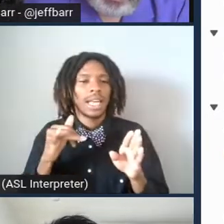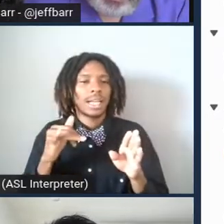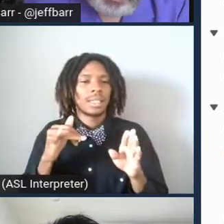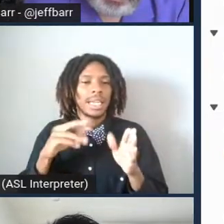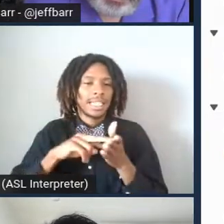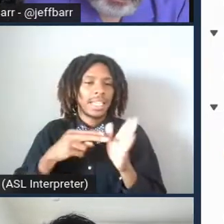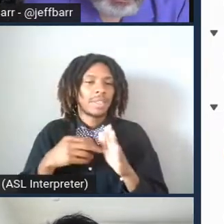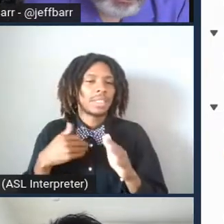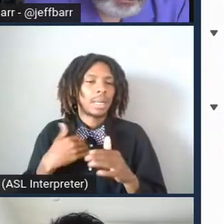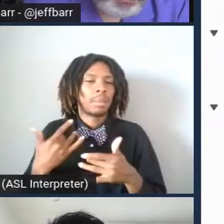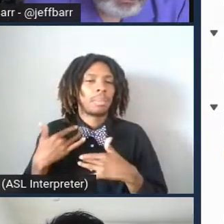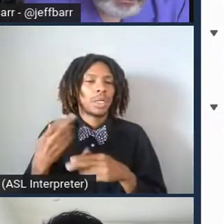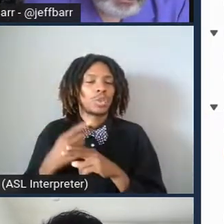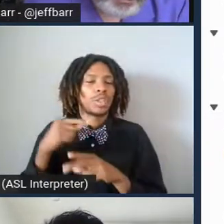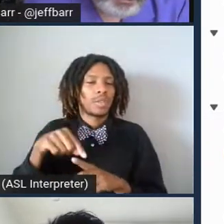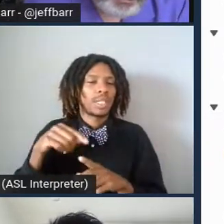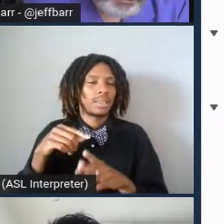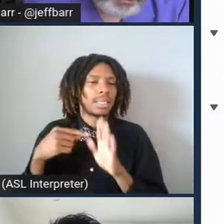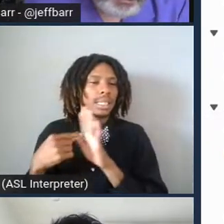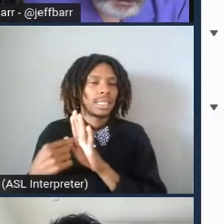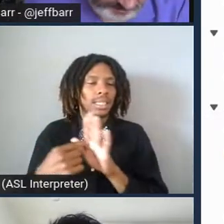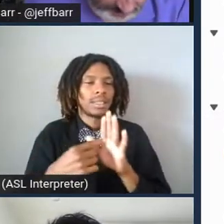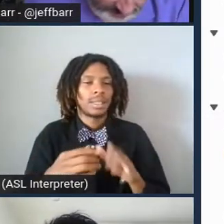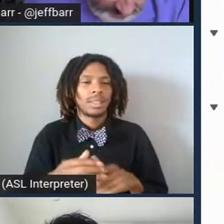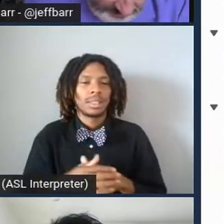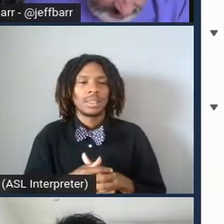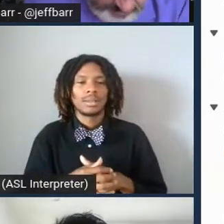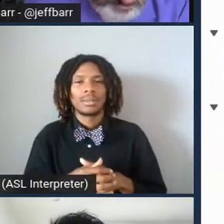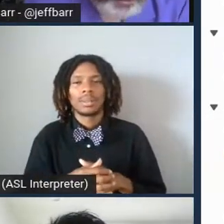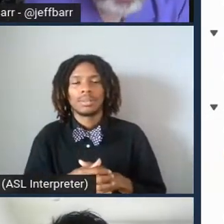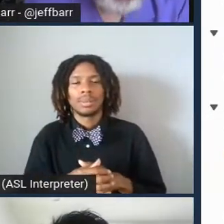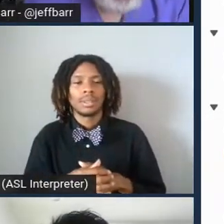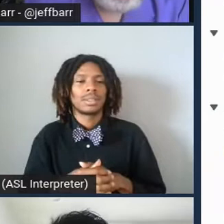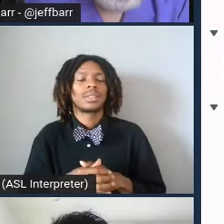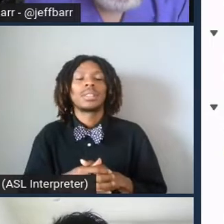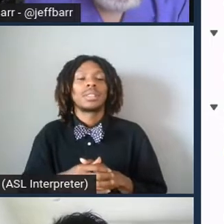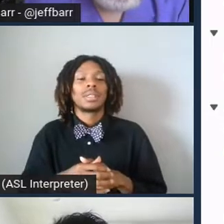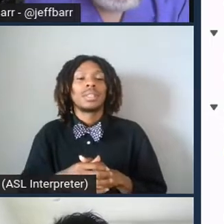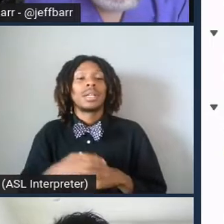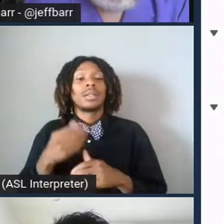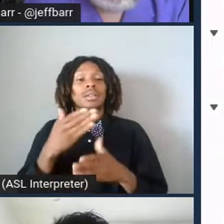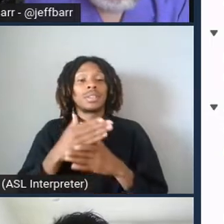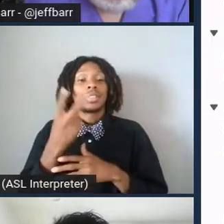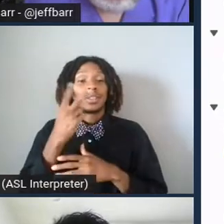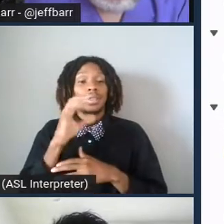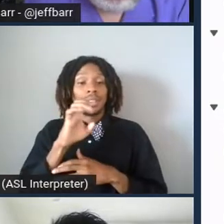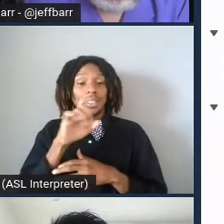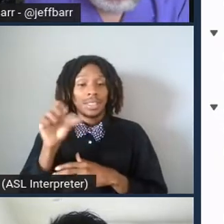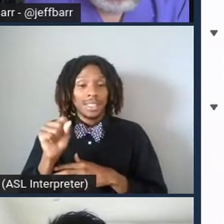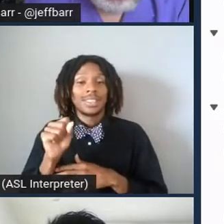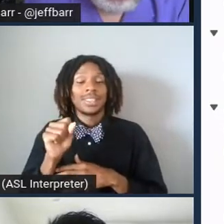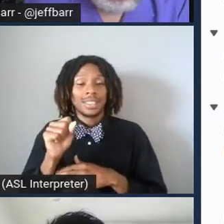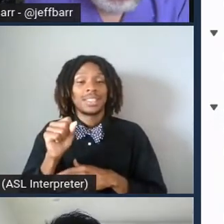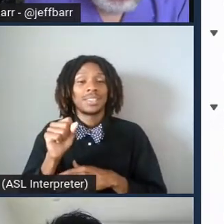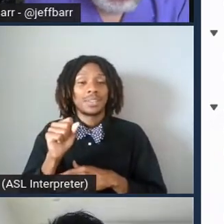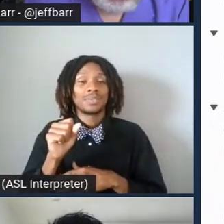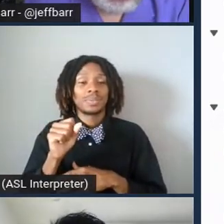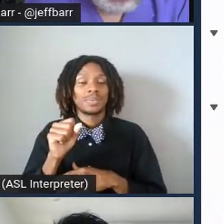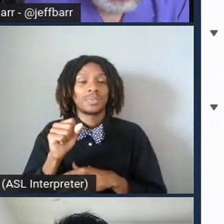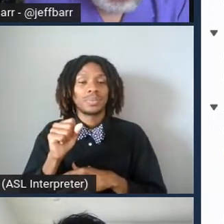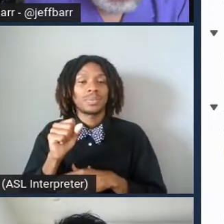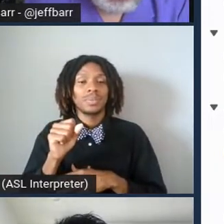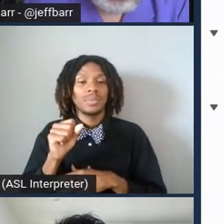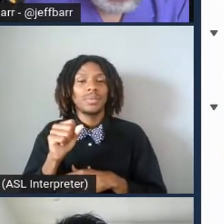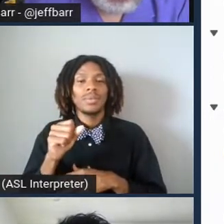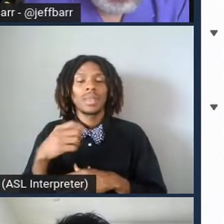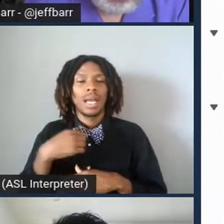use that for this demo. So within these two cells, you'd go to each cell and